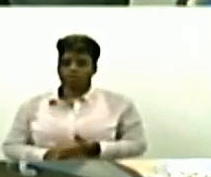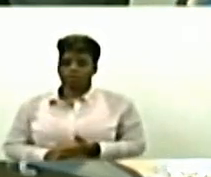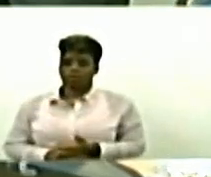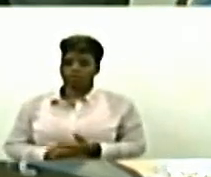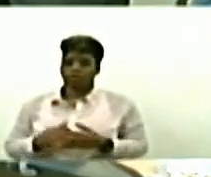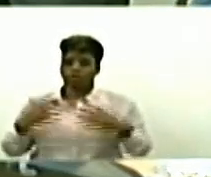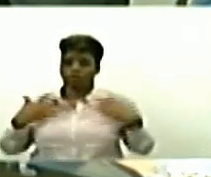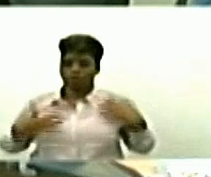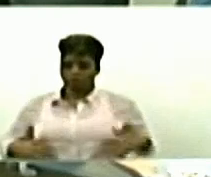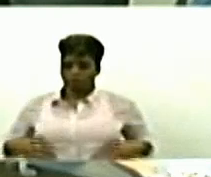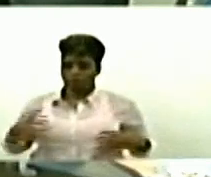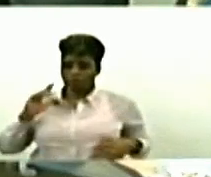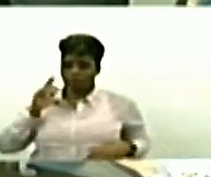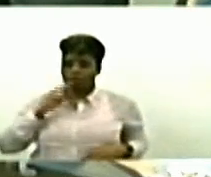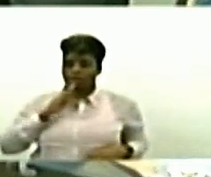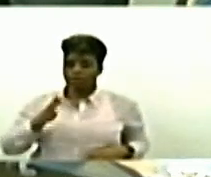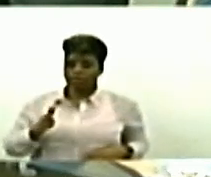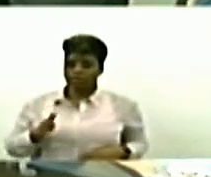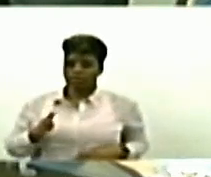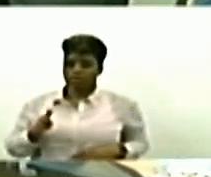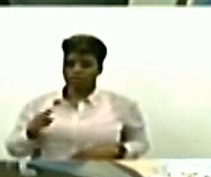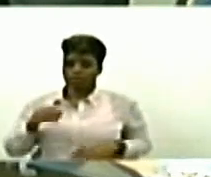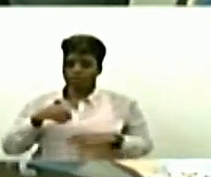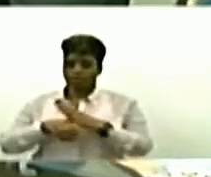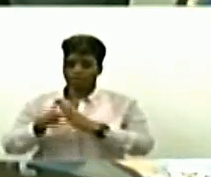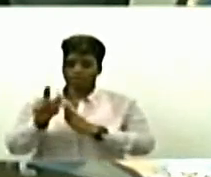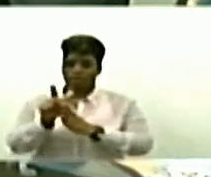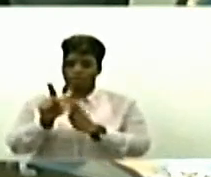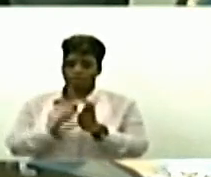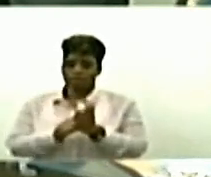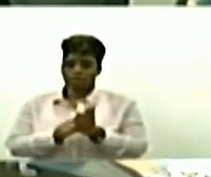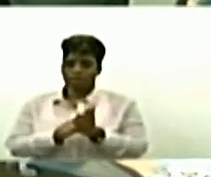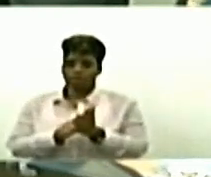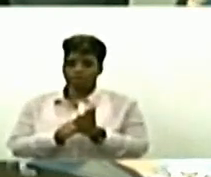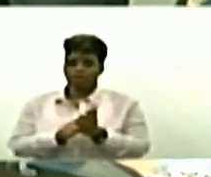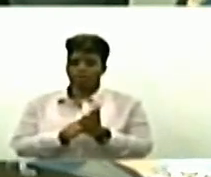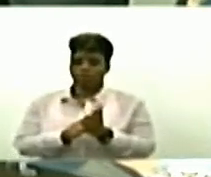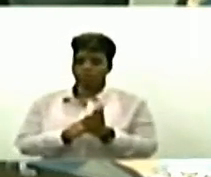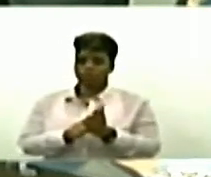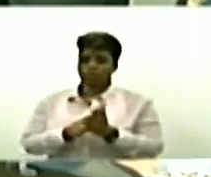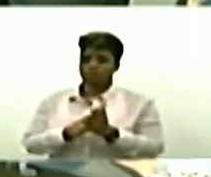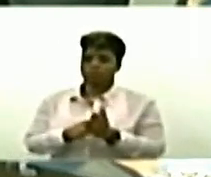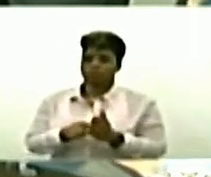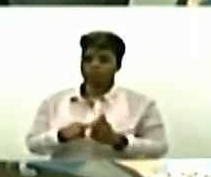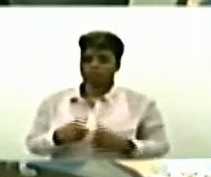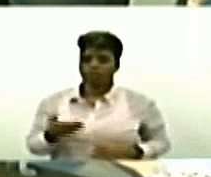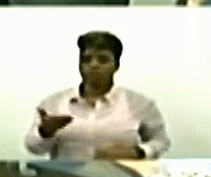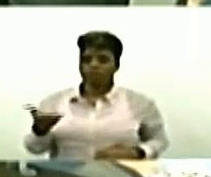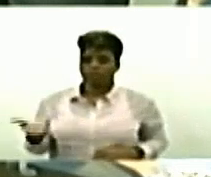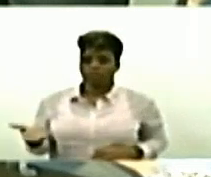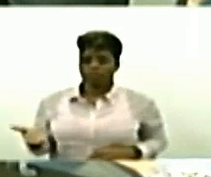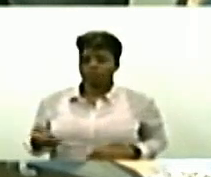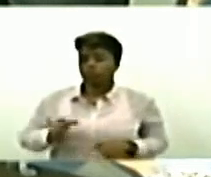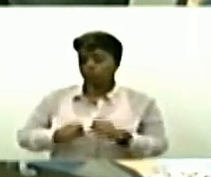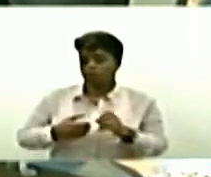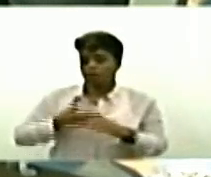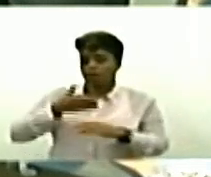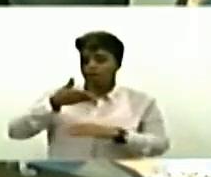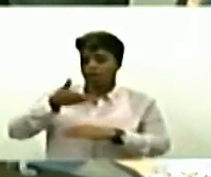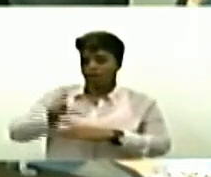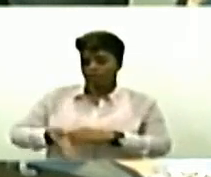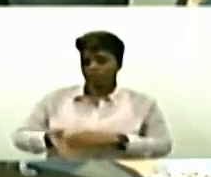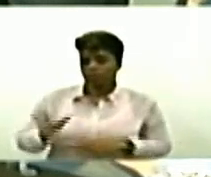be placed in law. That's why we went through all this. So thereafter, no one